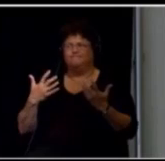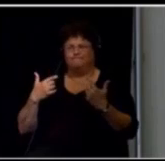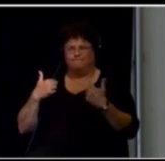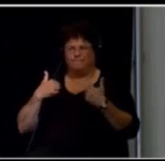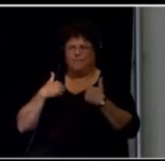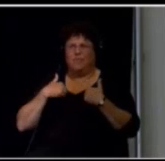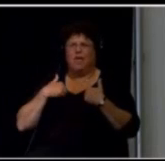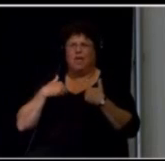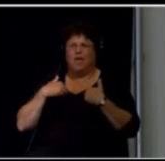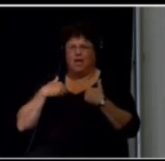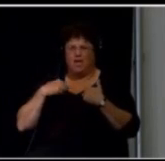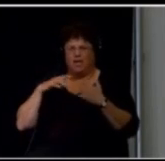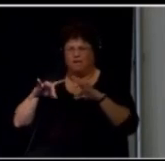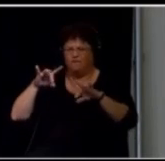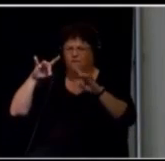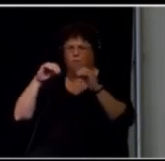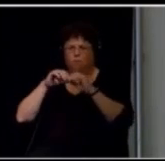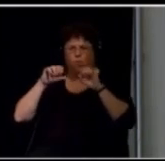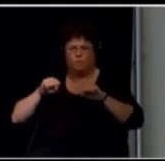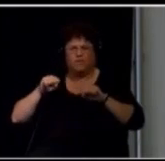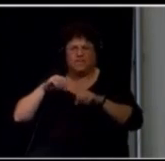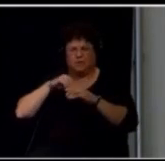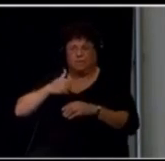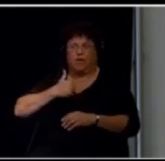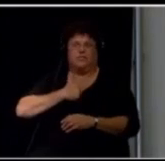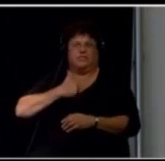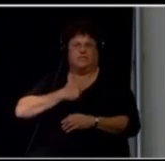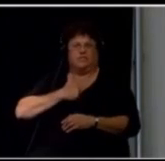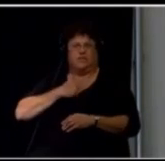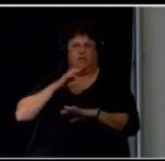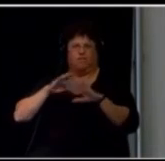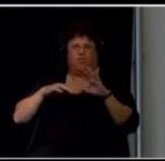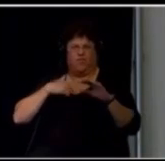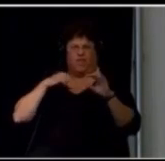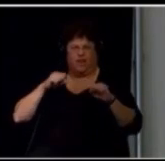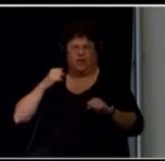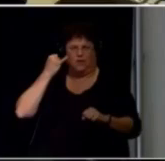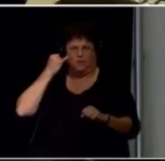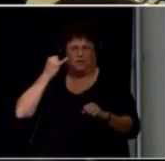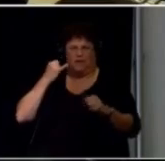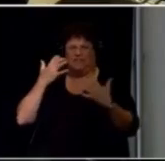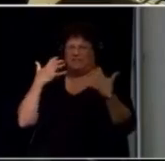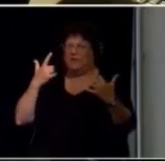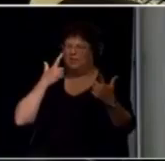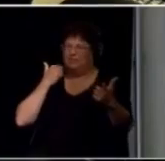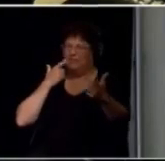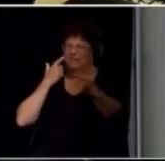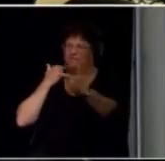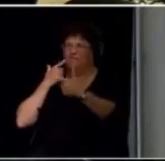have discovered more potential in myself than I could have imagined.